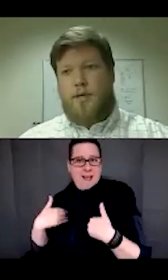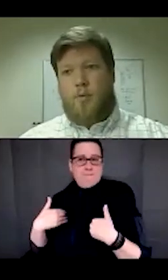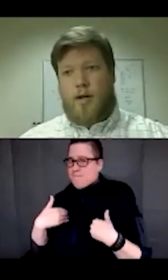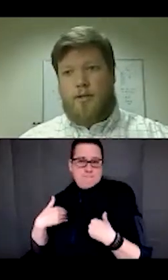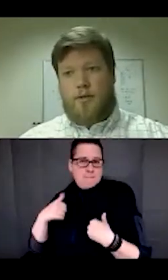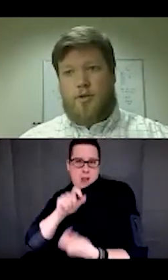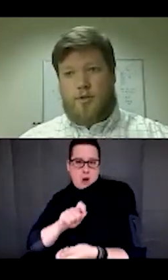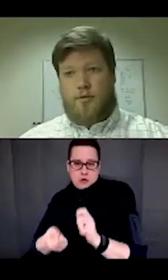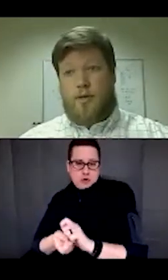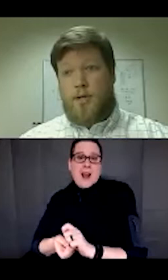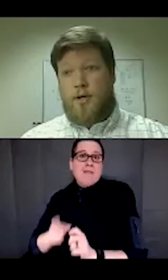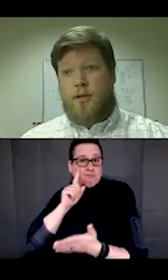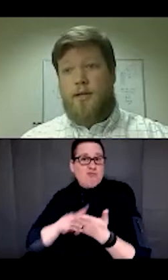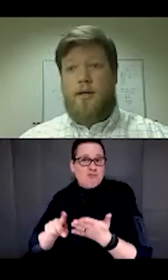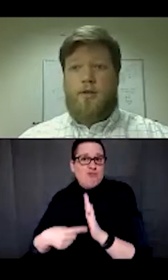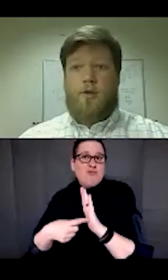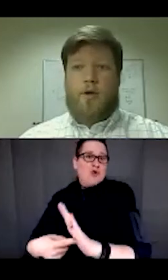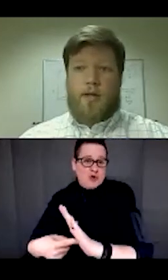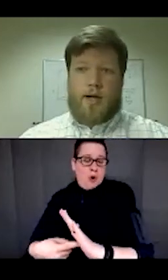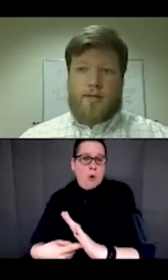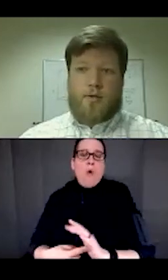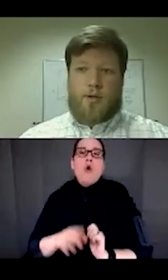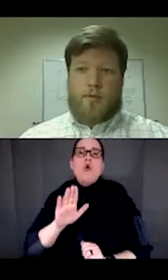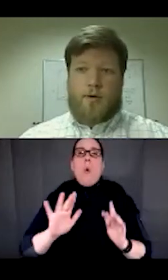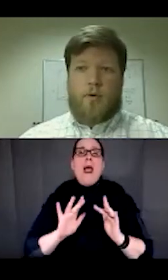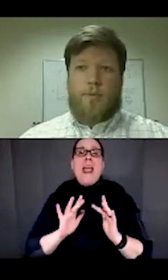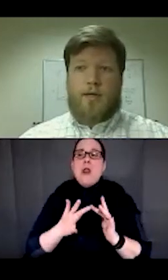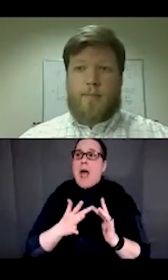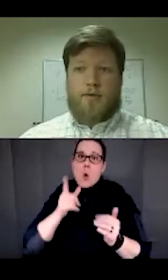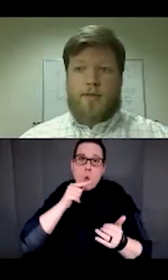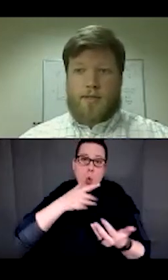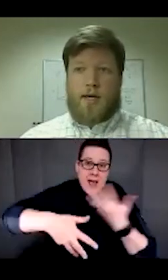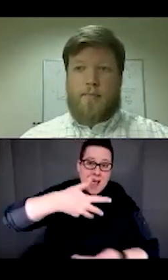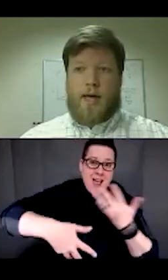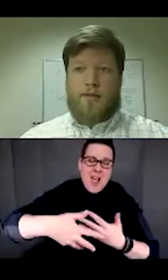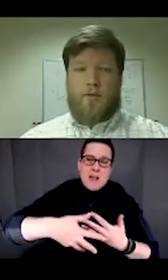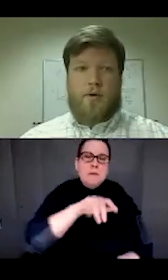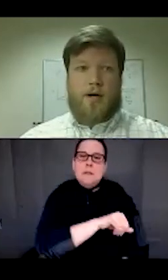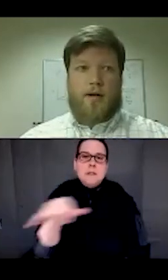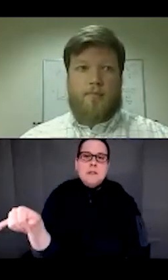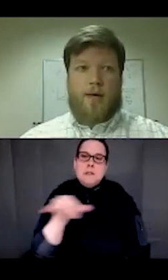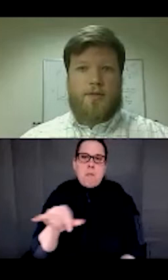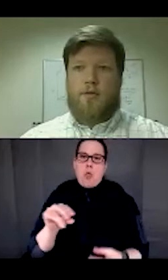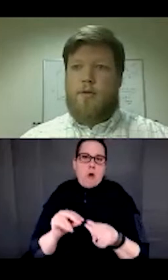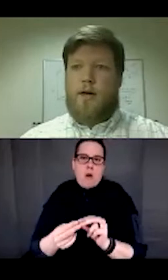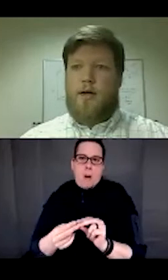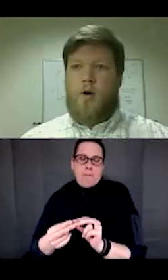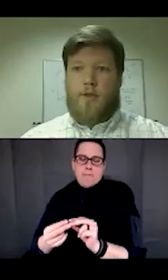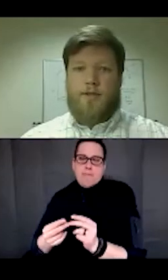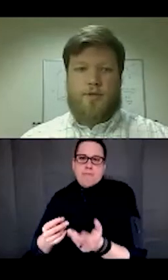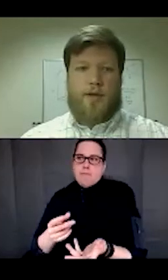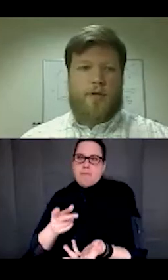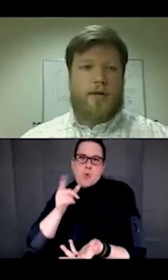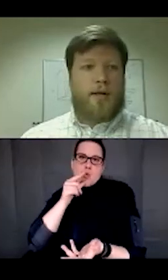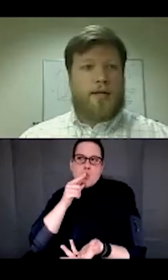ends up being borne out in the literature too. Empirically, your internet social network will be about the same as your